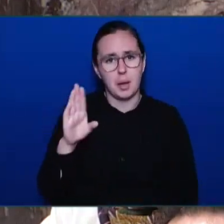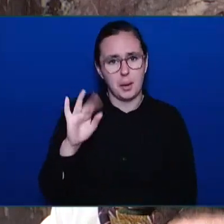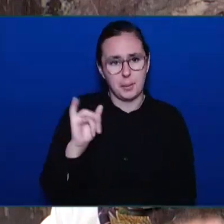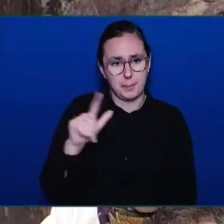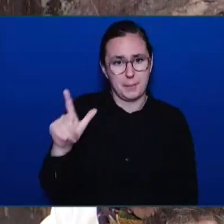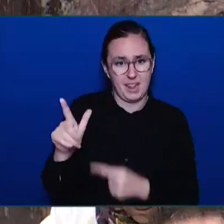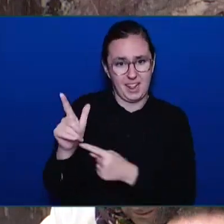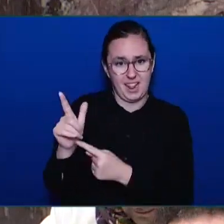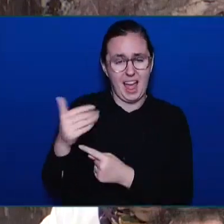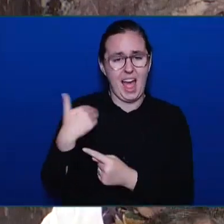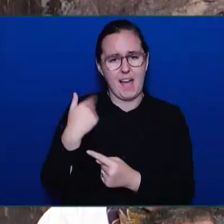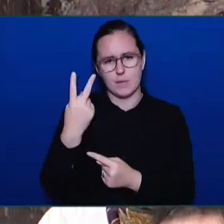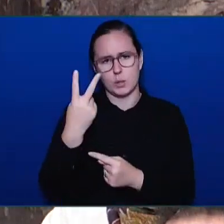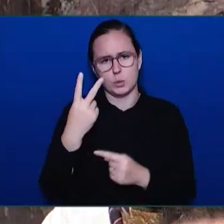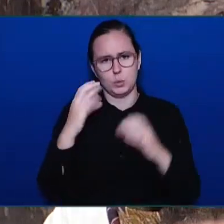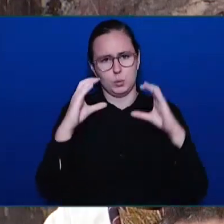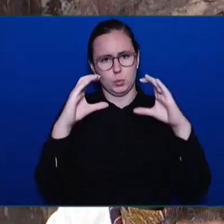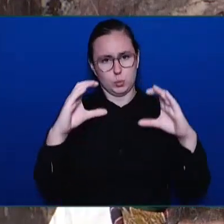is shameful.